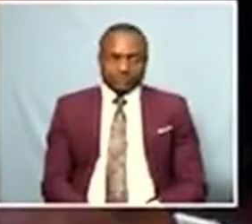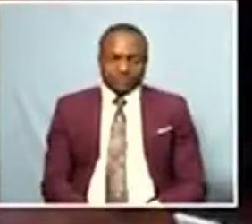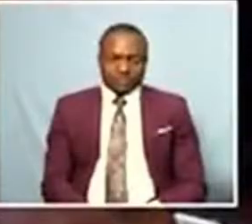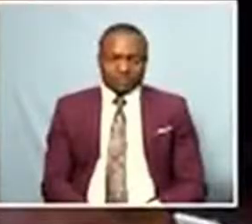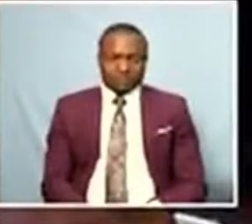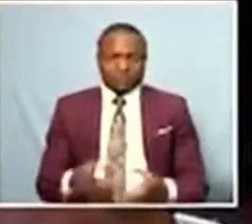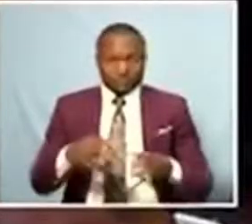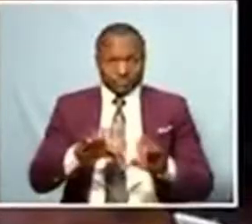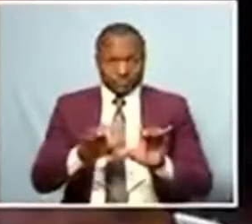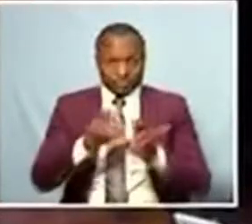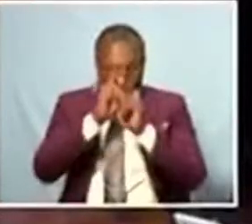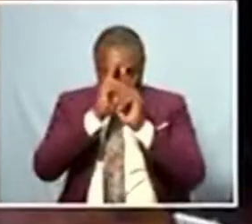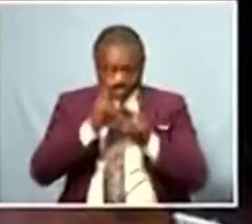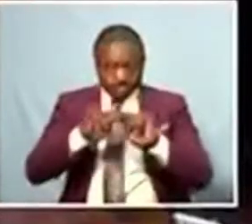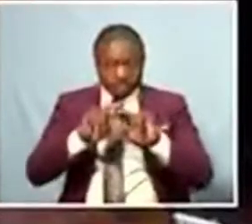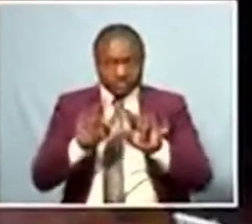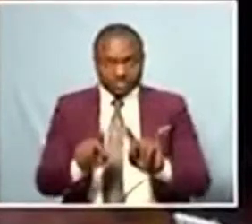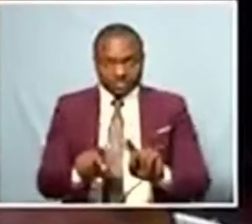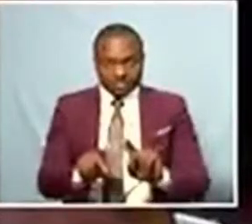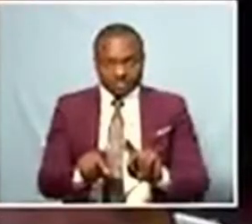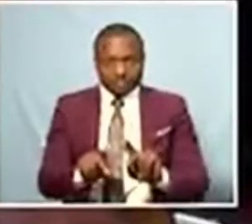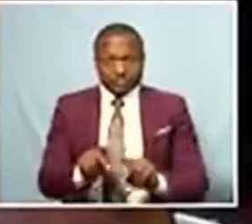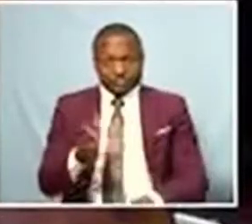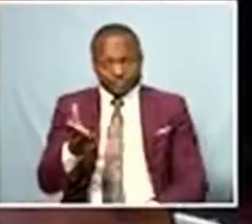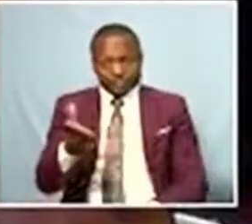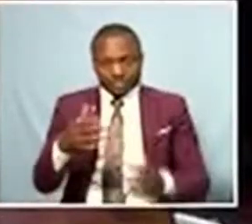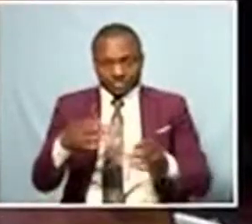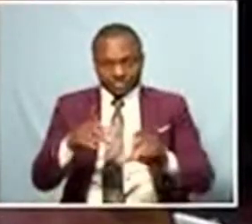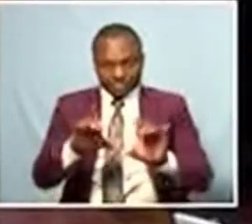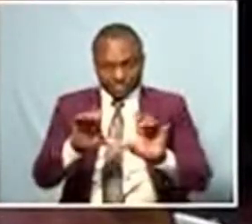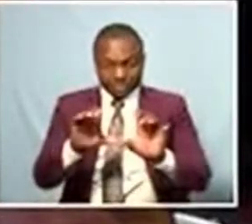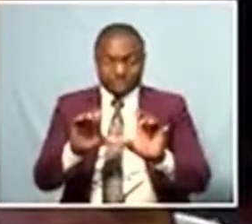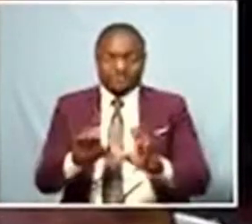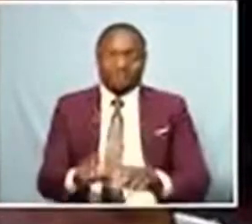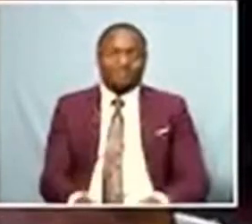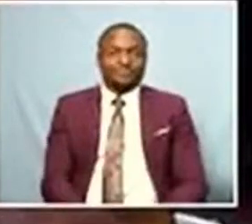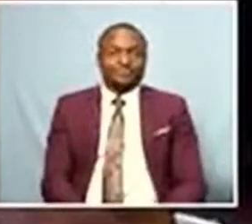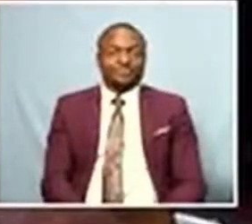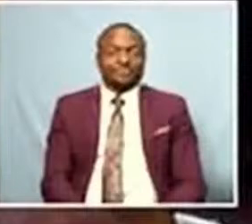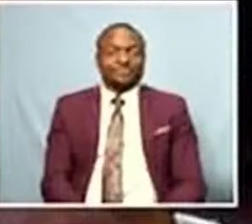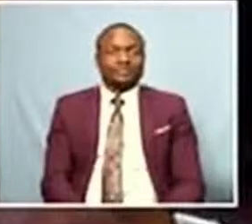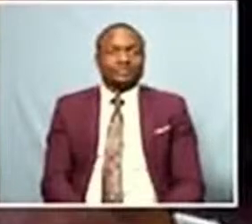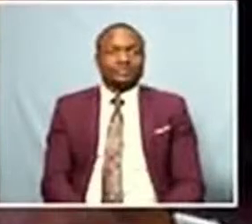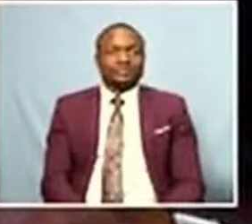I proceed, Honorable Chairperson. You may proceed. Thank you. Thank you, ma'am.